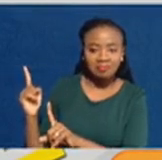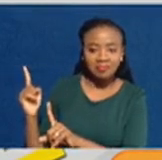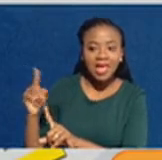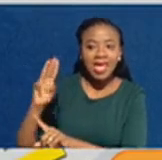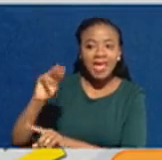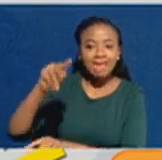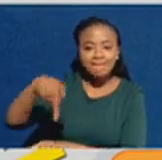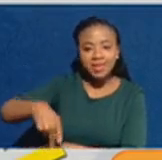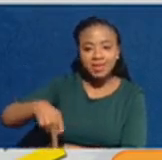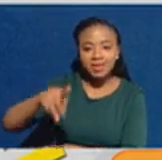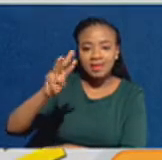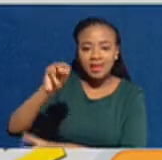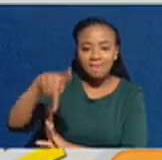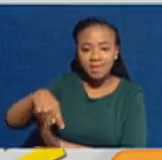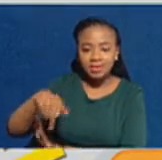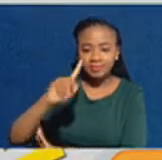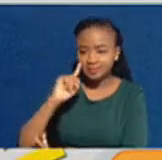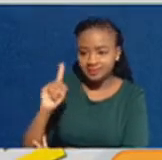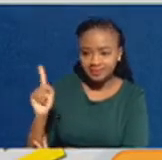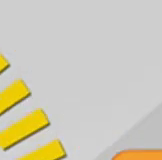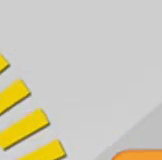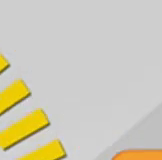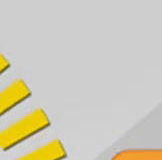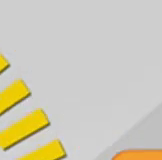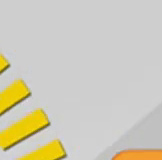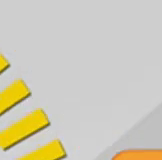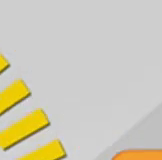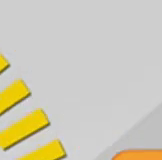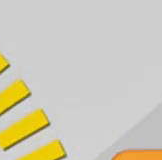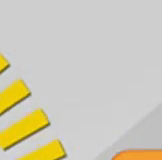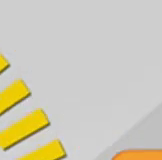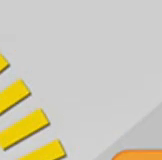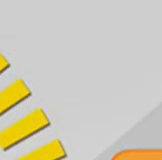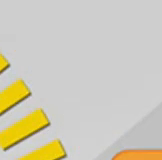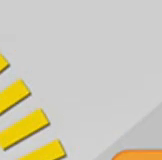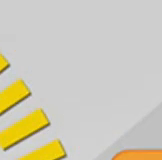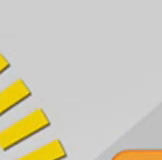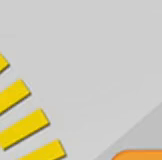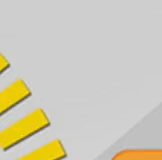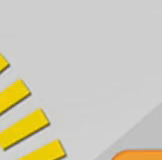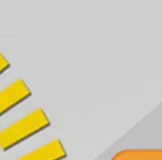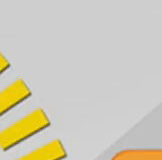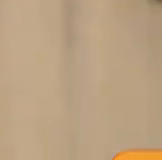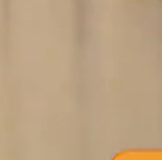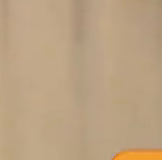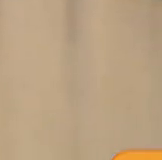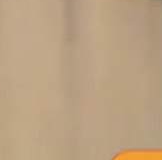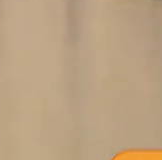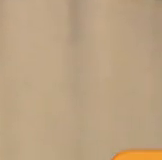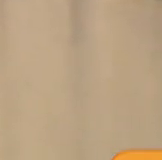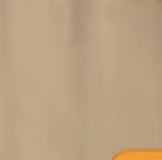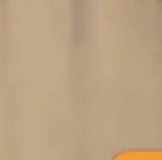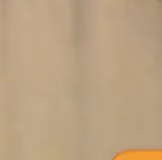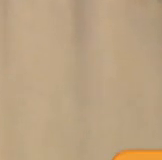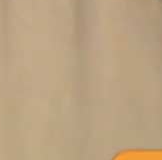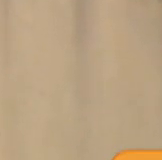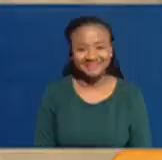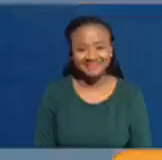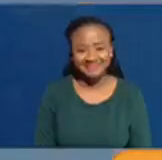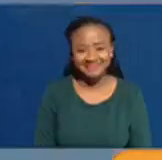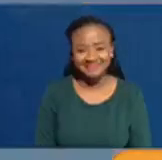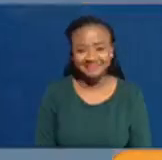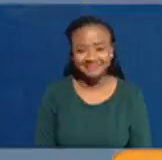86 MPs, Jubilee 28 MPs, while Wiper has 26 members of parliament. In the